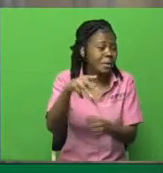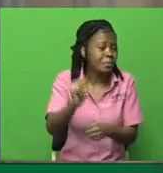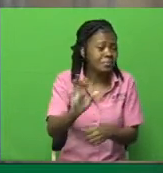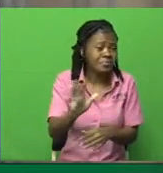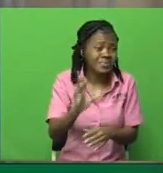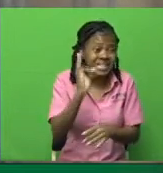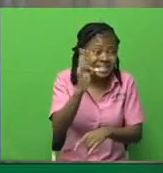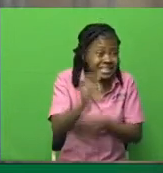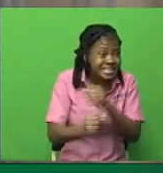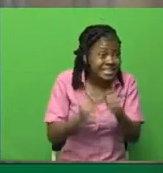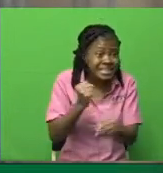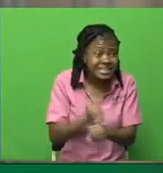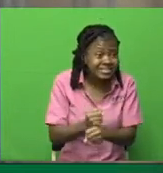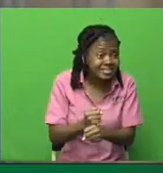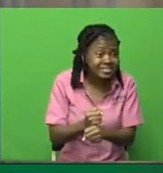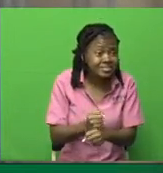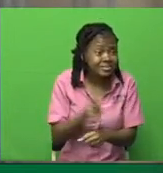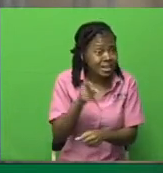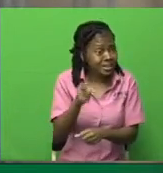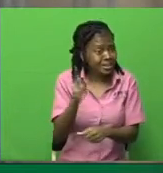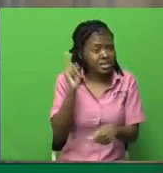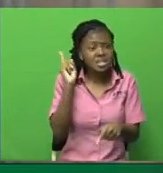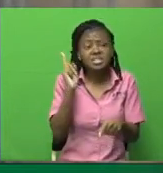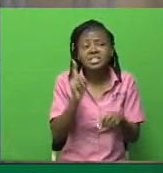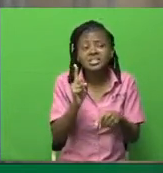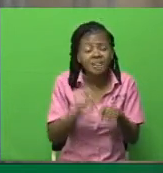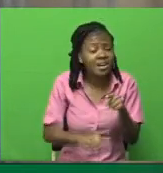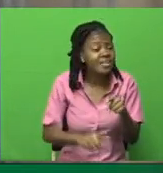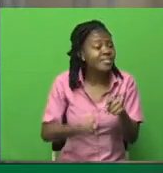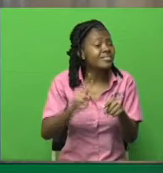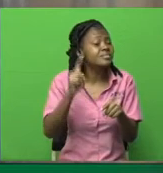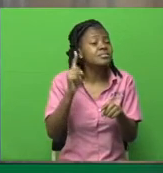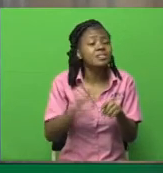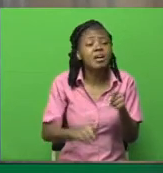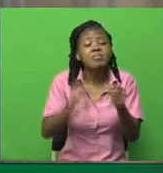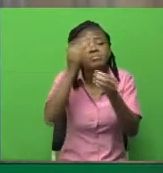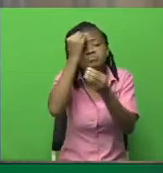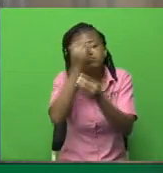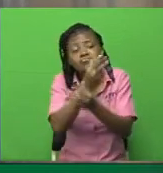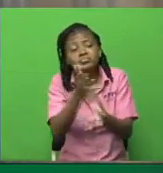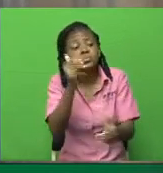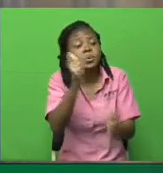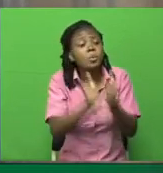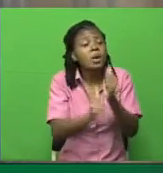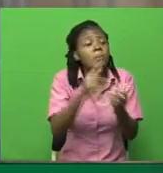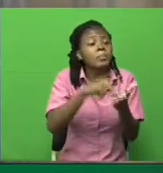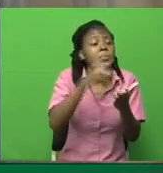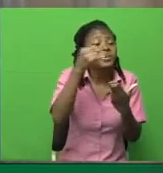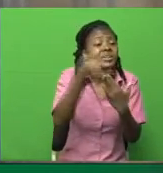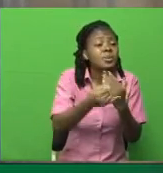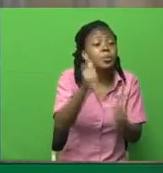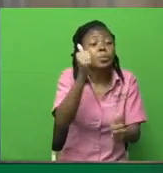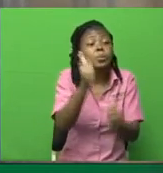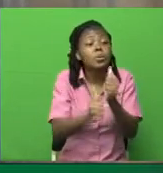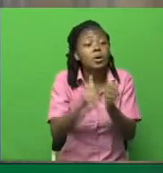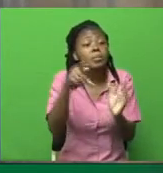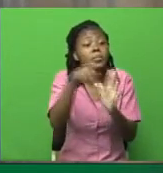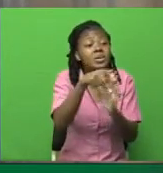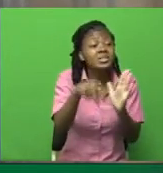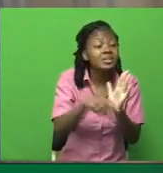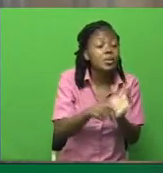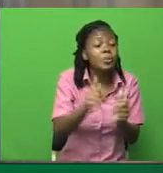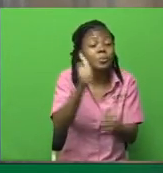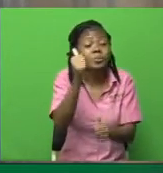church they cannot point to a single project a single policy a single development which has